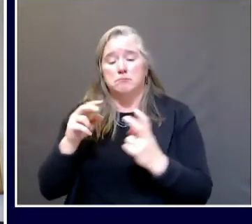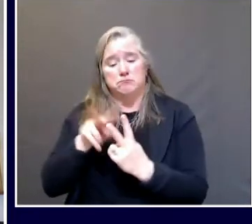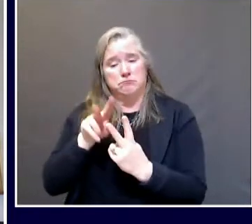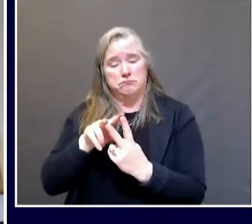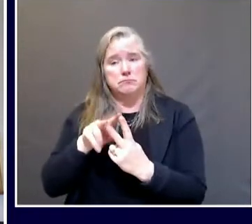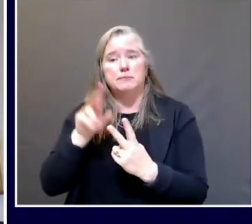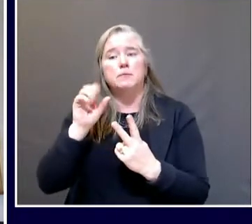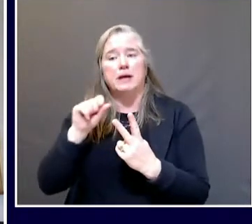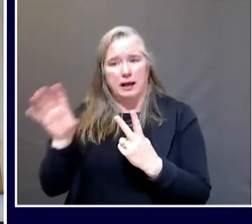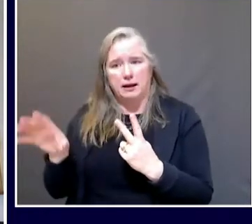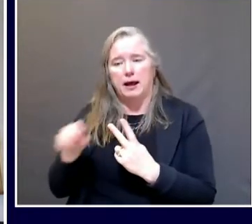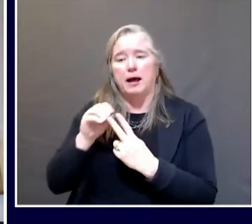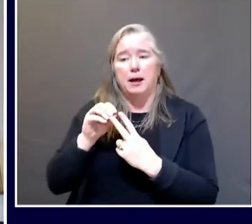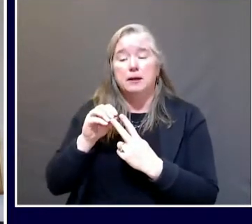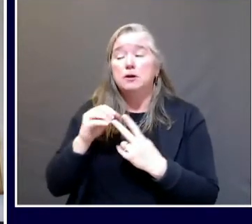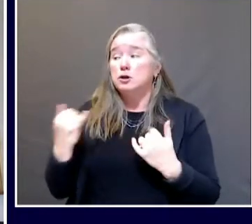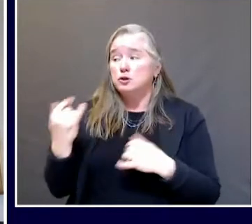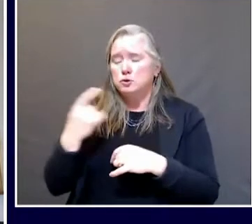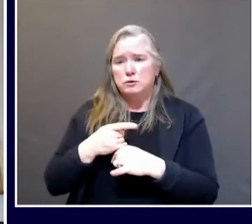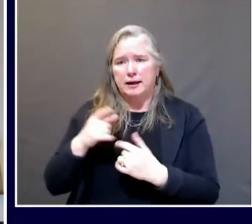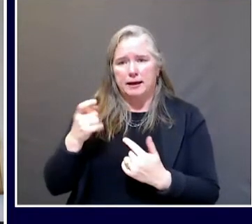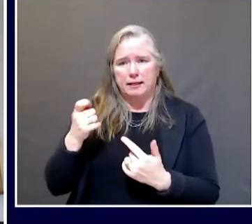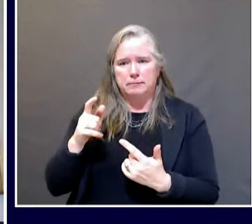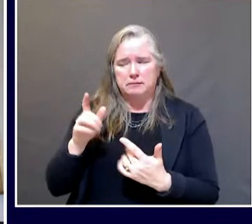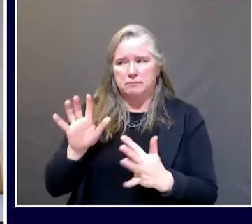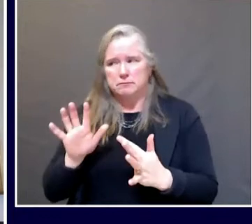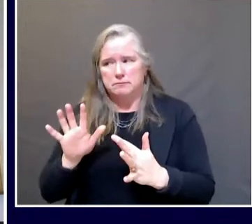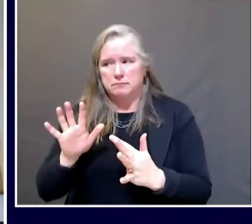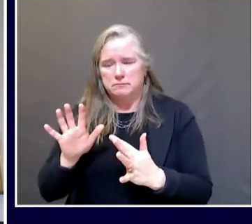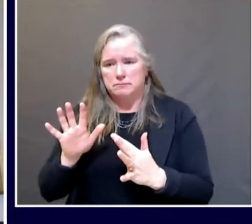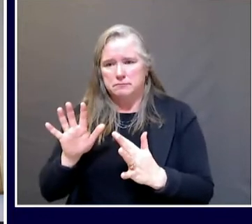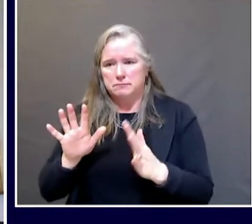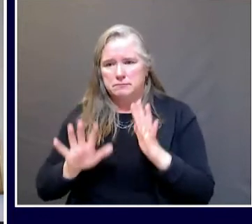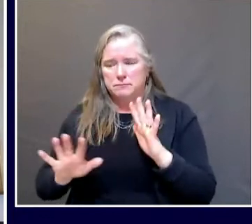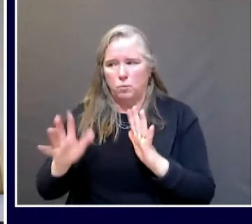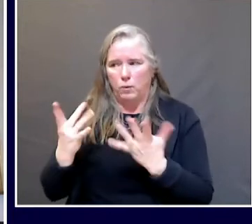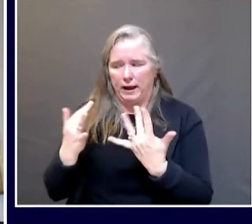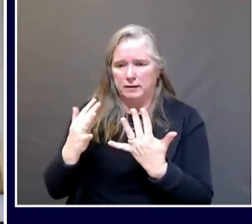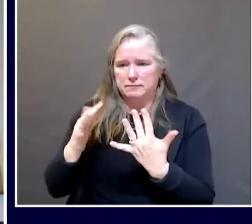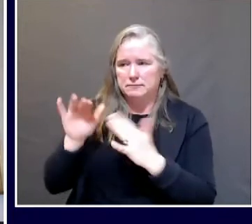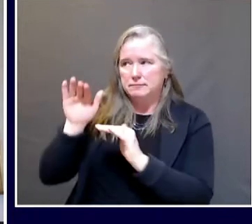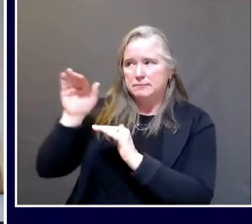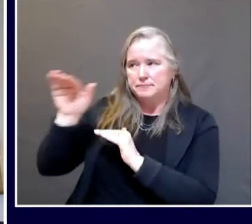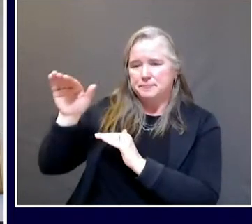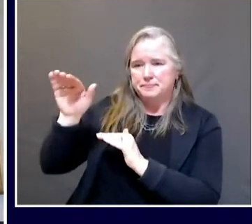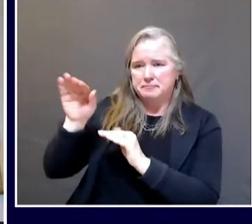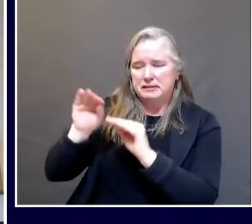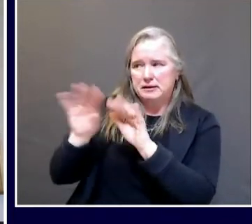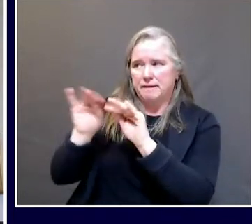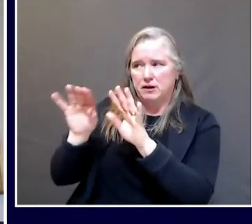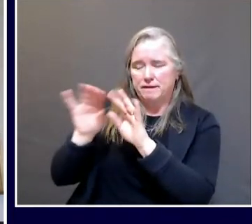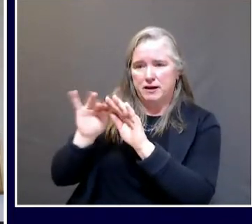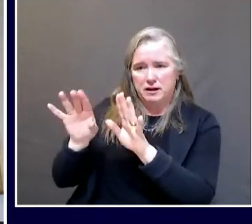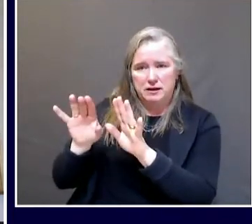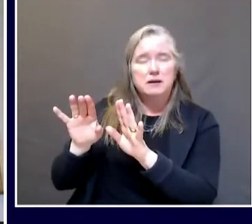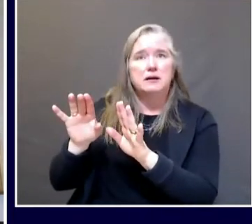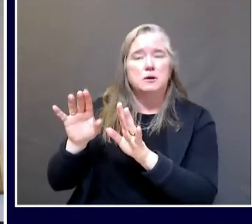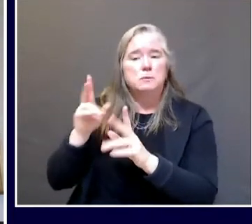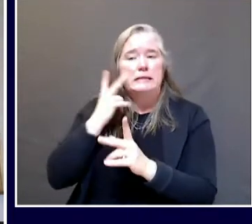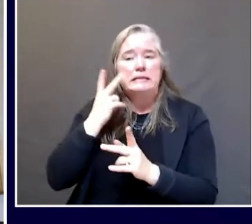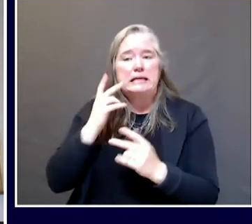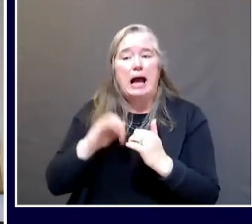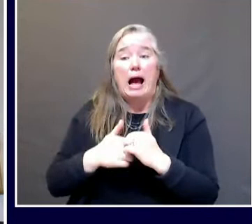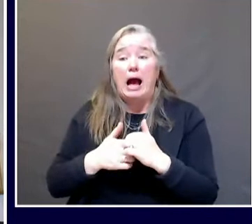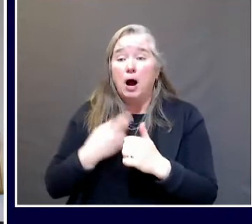vaccine. Today's news causes us to investigate further and have doubts about that, but we are not